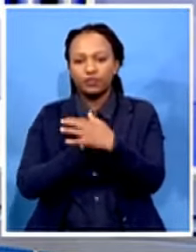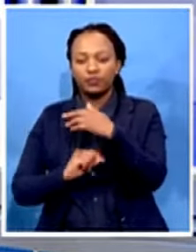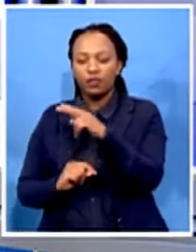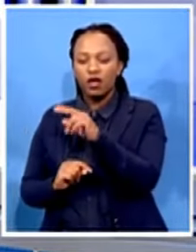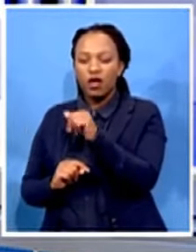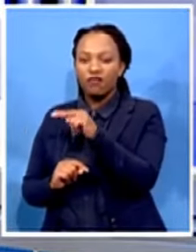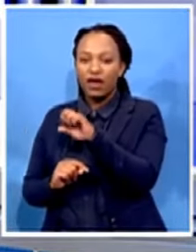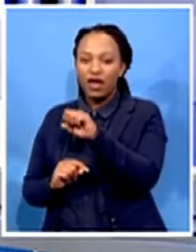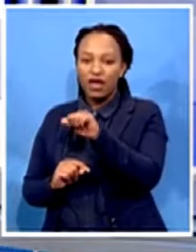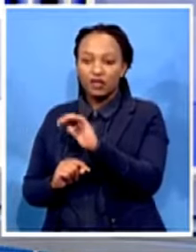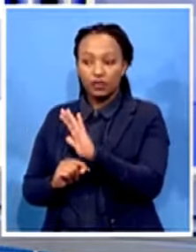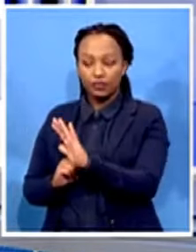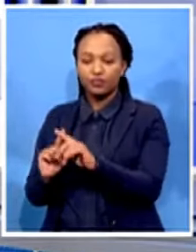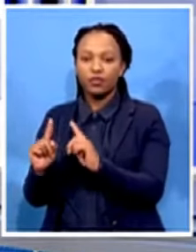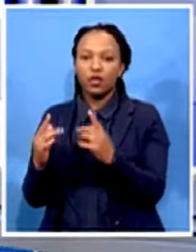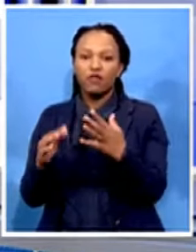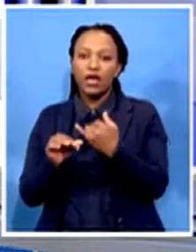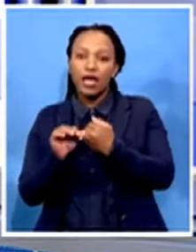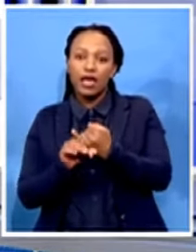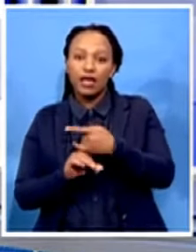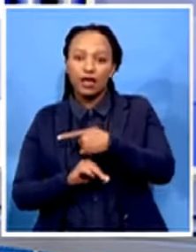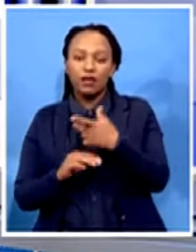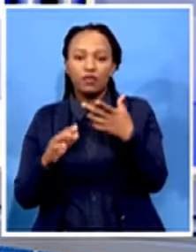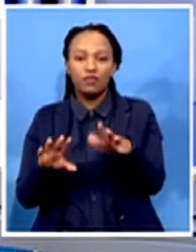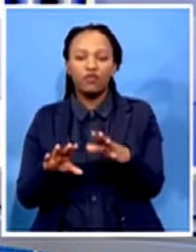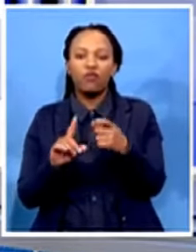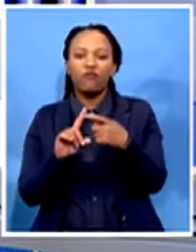earlier on, that coming to us from the Western Cape. Well, President Cyril Ramaphosa